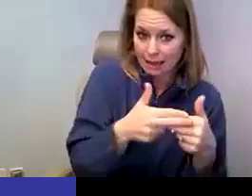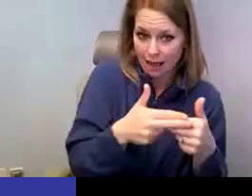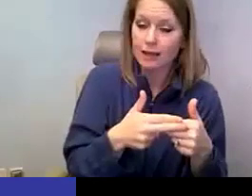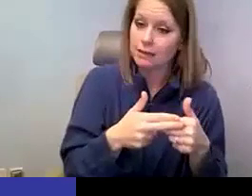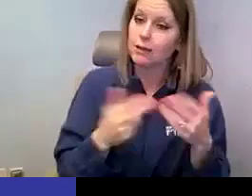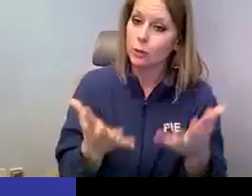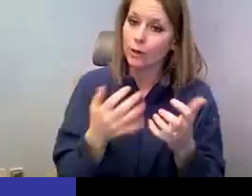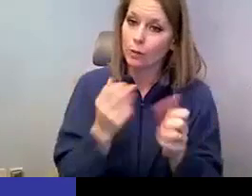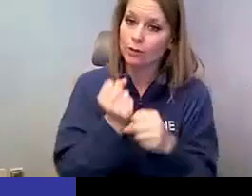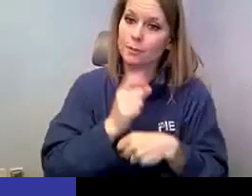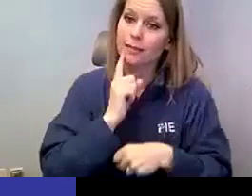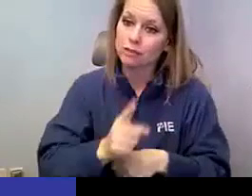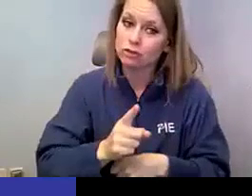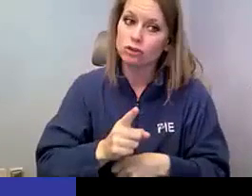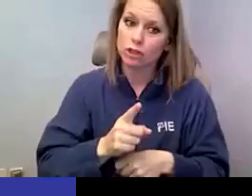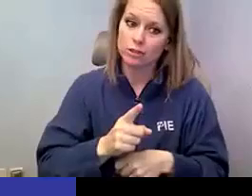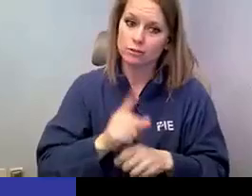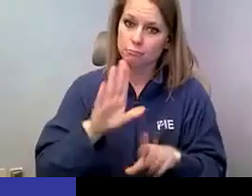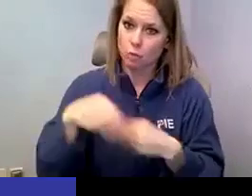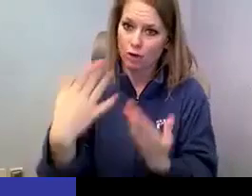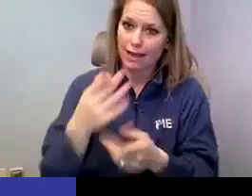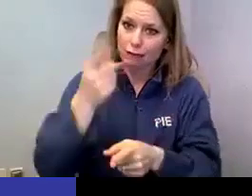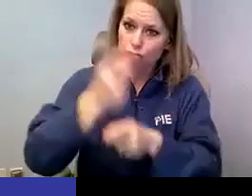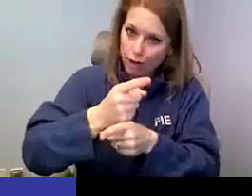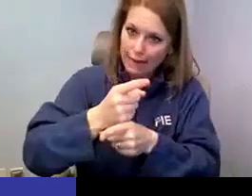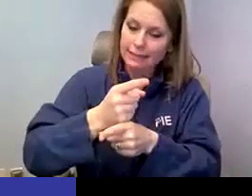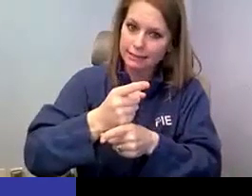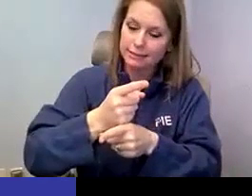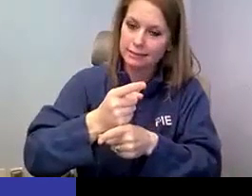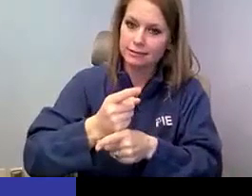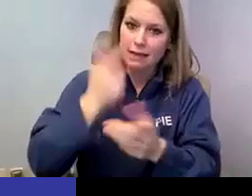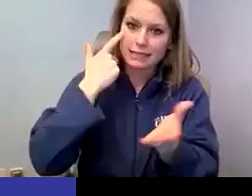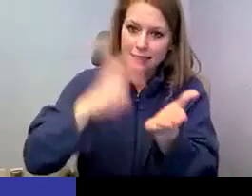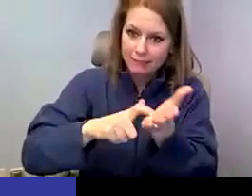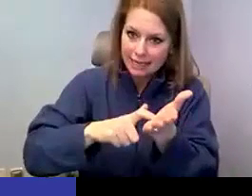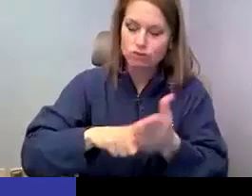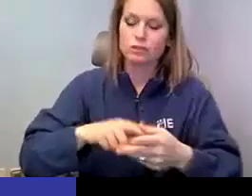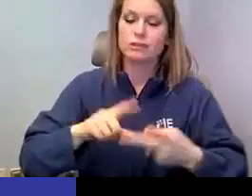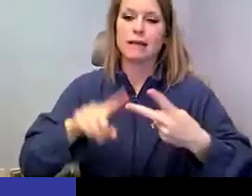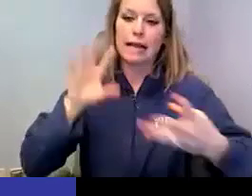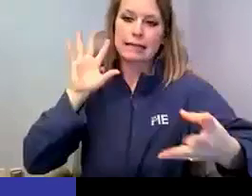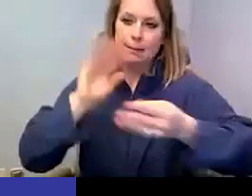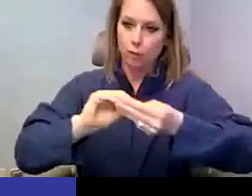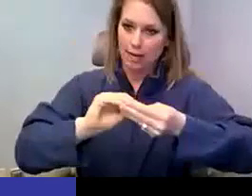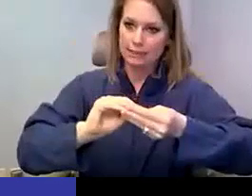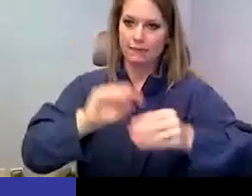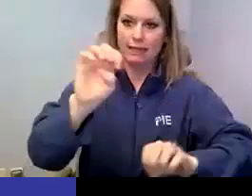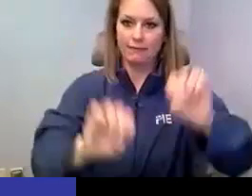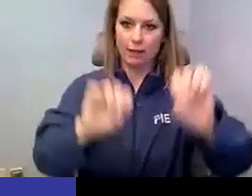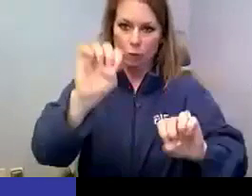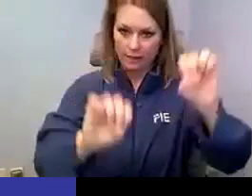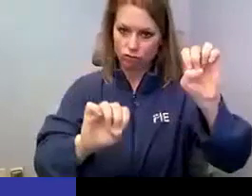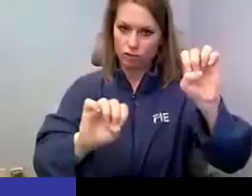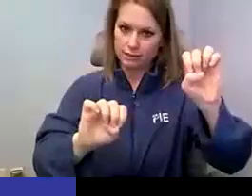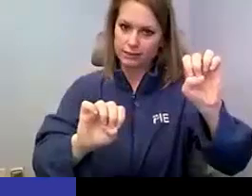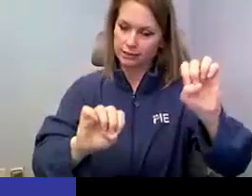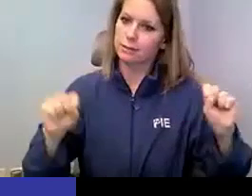accurate identifications and that we're doing comprehensive evaluations to identify what those students' needs are so that we can meet